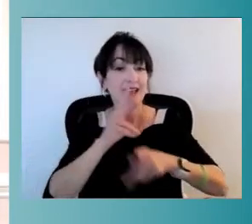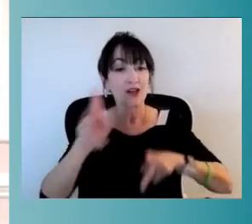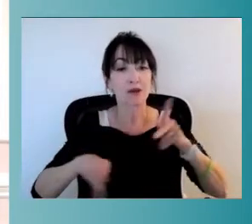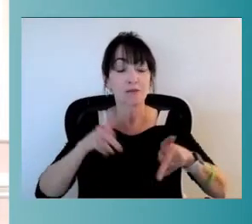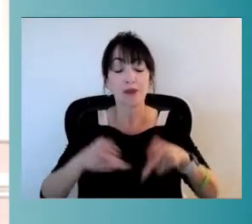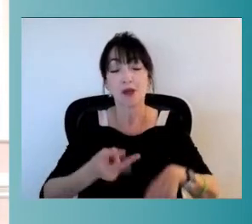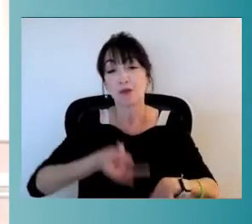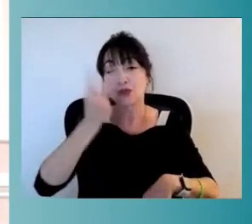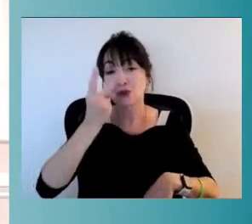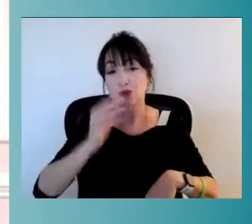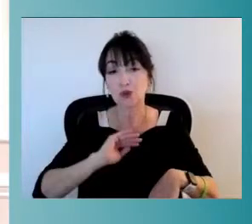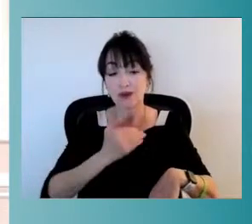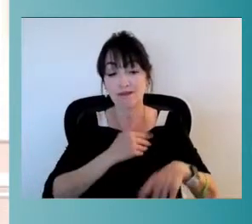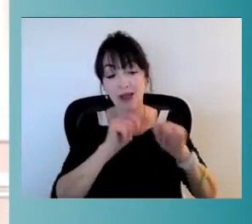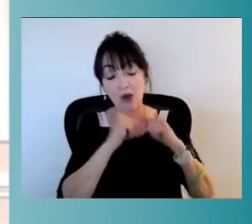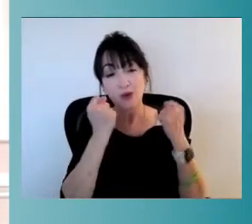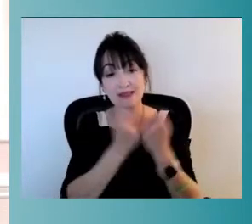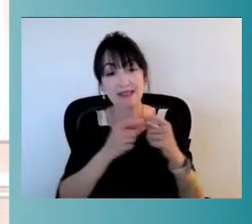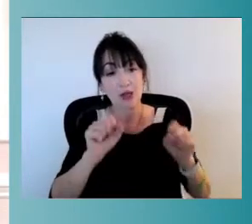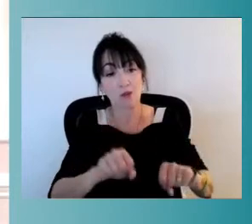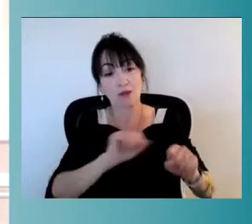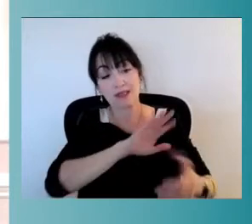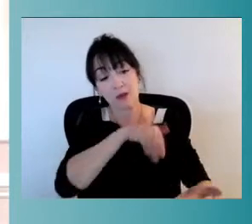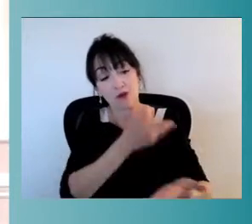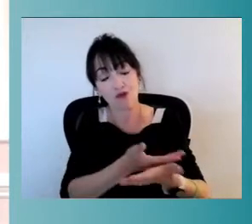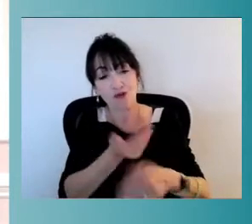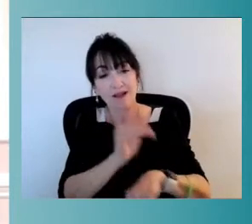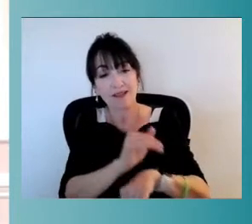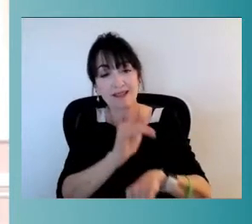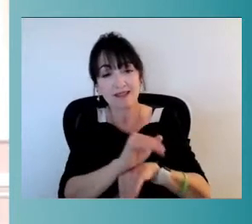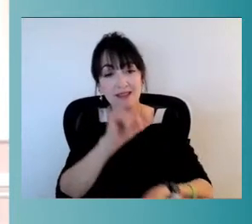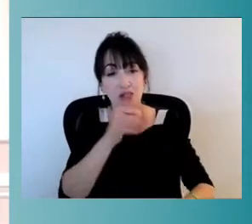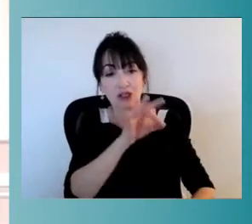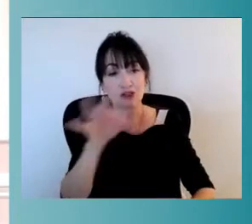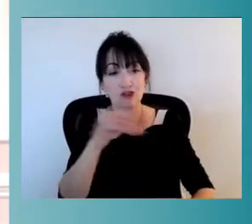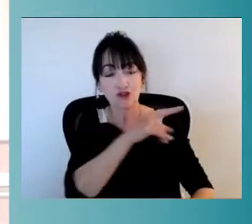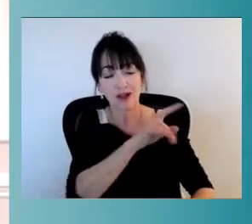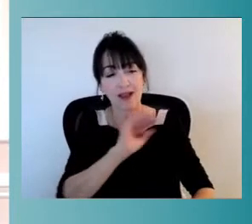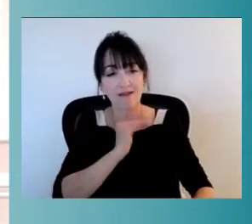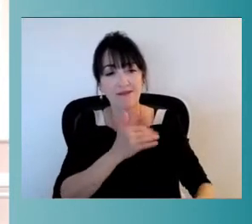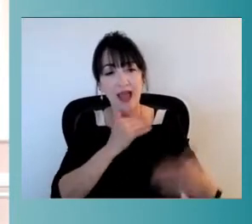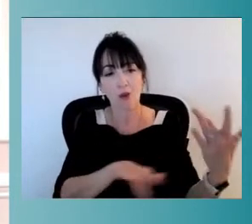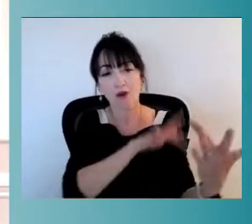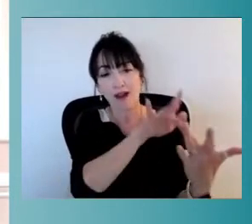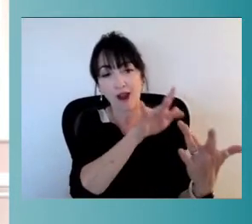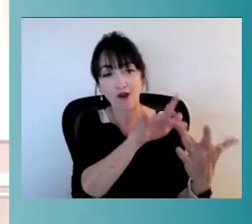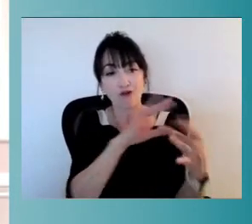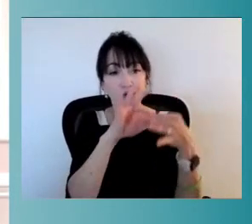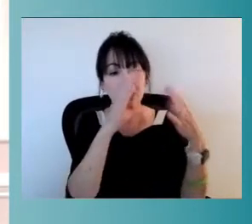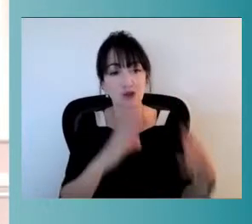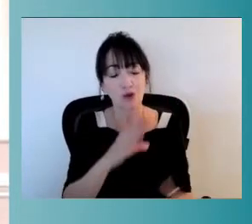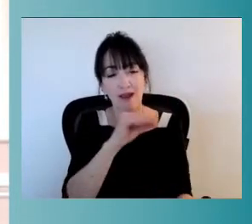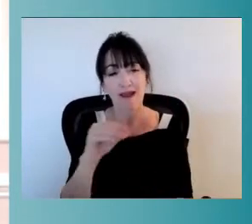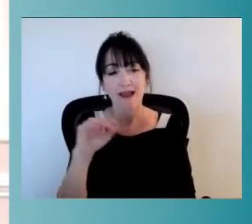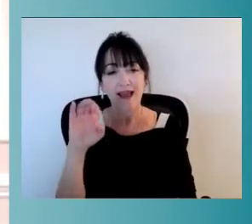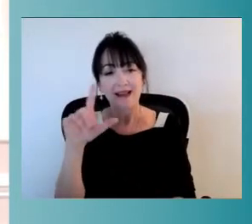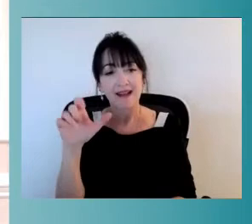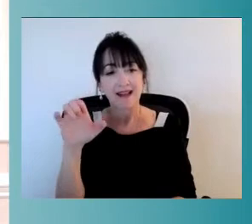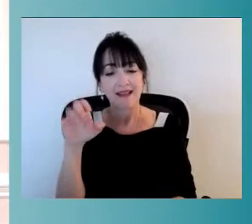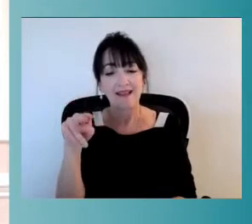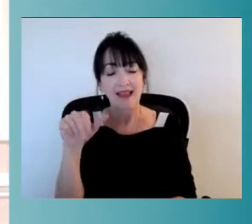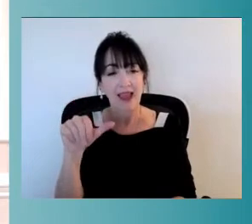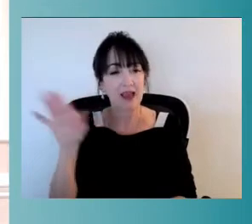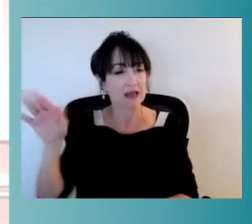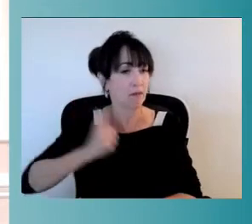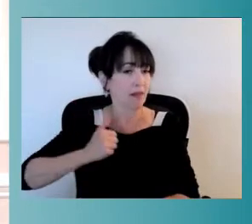team members were able to arrive with me tonight. Jeff is our outreach coordinator, and Elena heads up our military